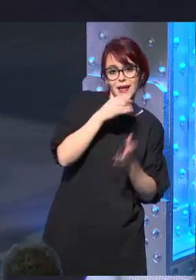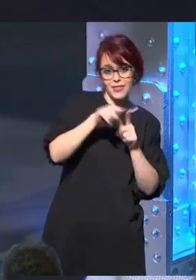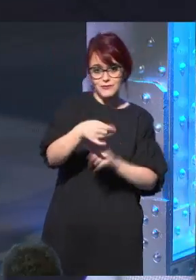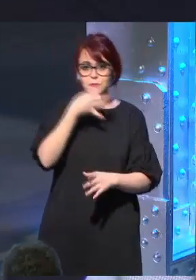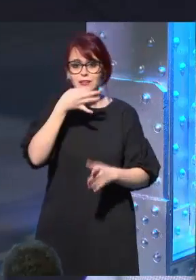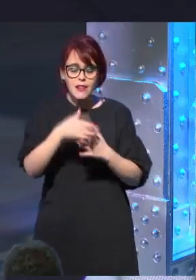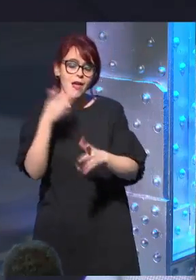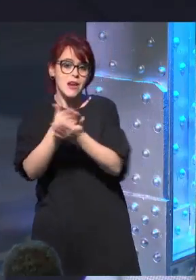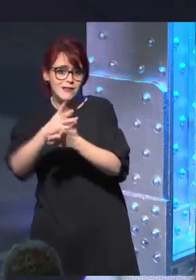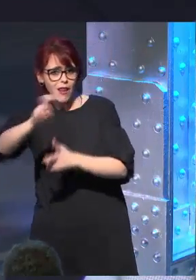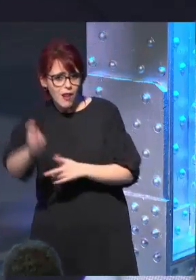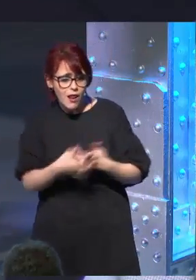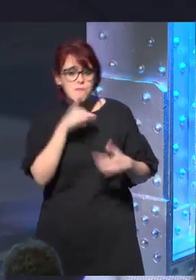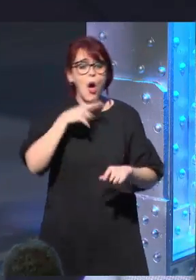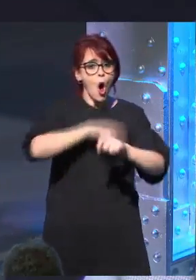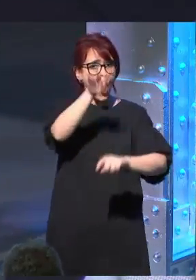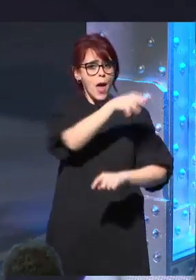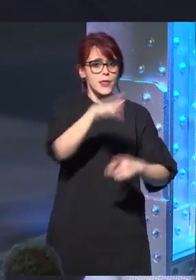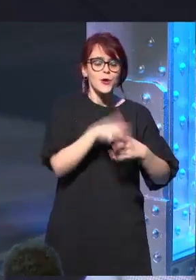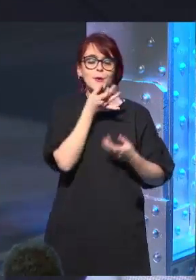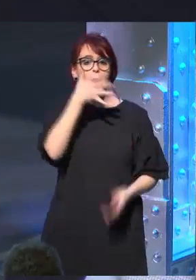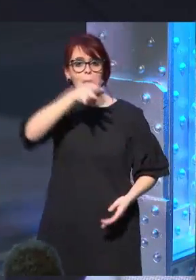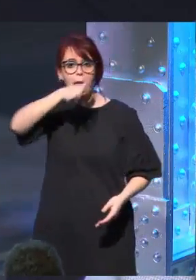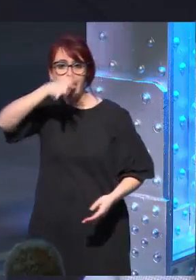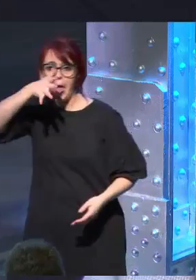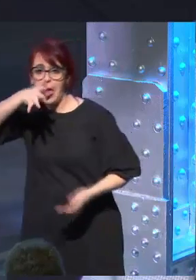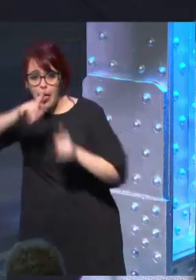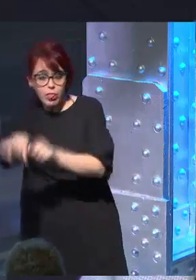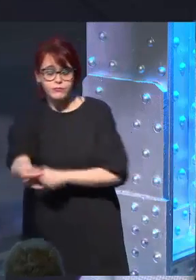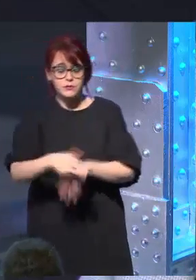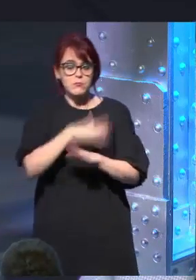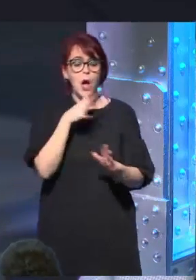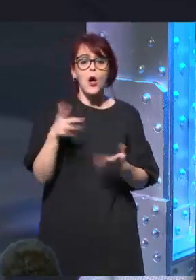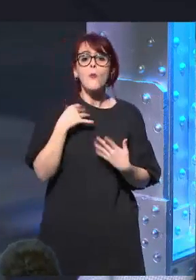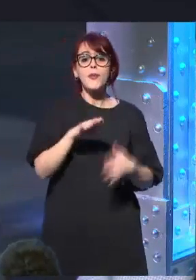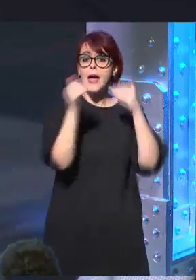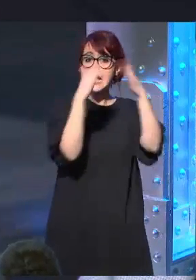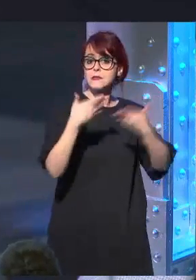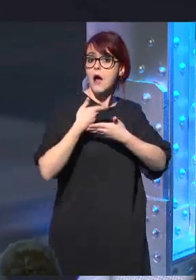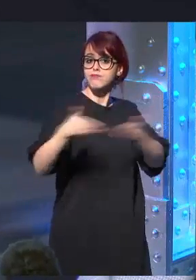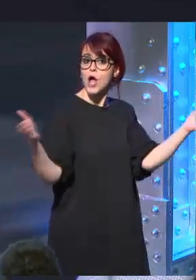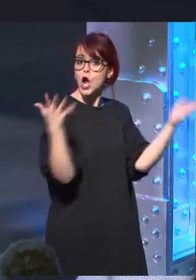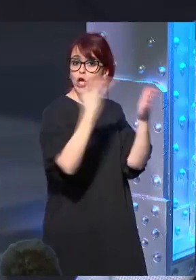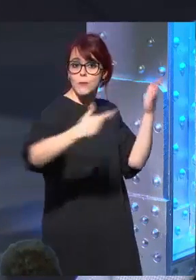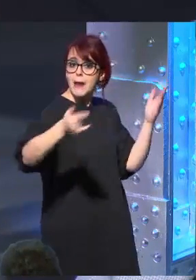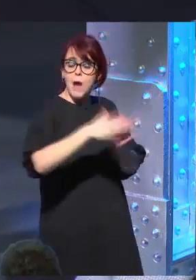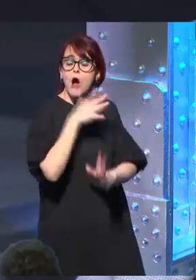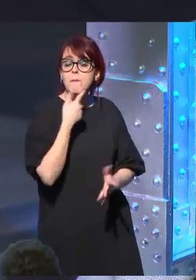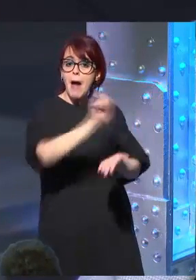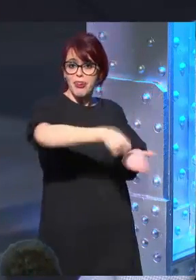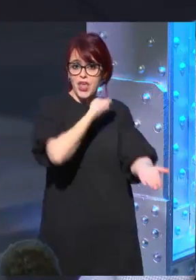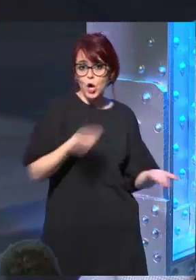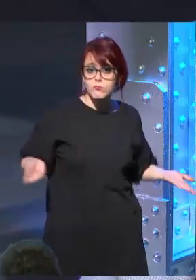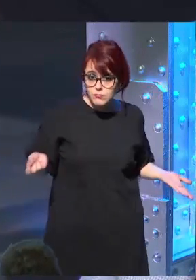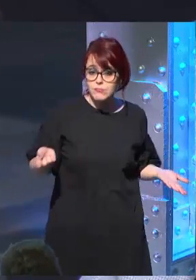working times of the people, because everybody was posting like, I'm having breakfast here, I'm at work, I'm going to the gym,